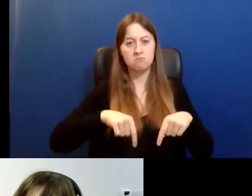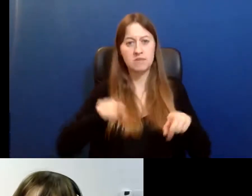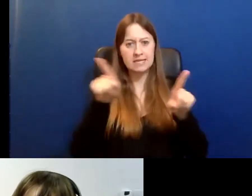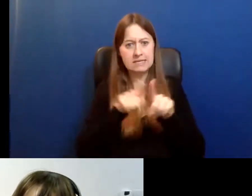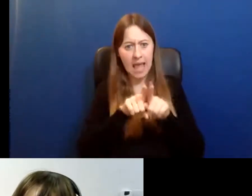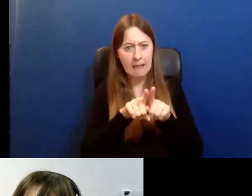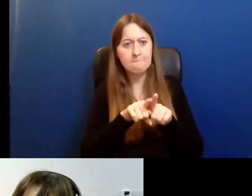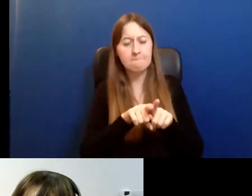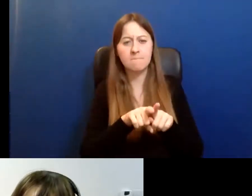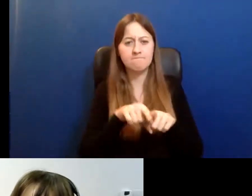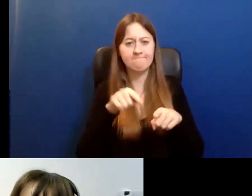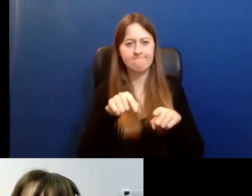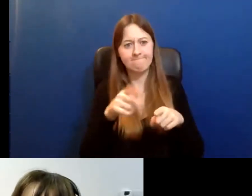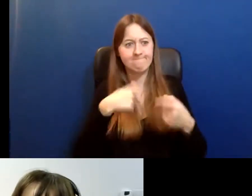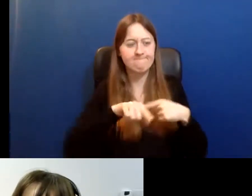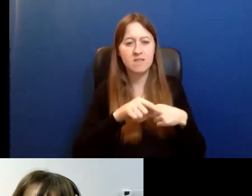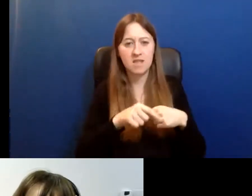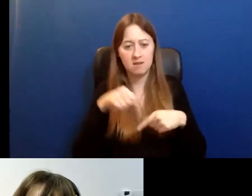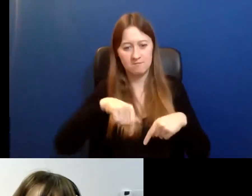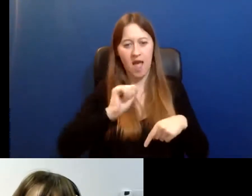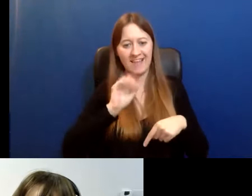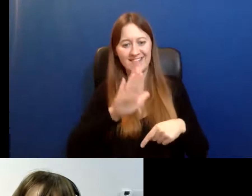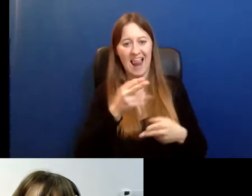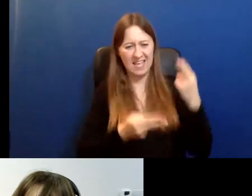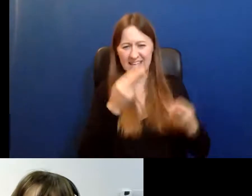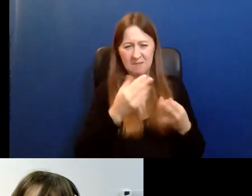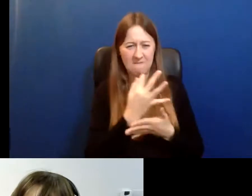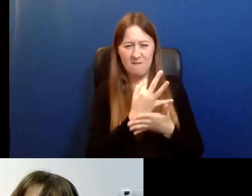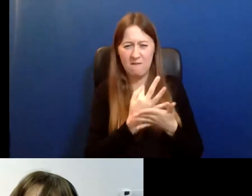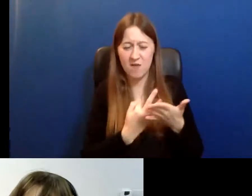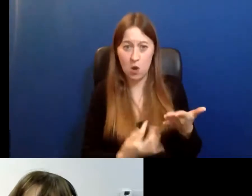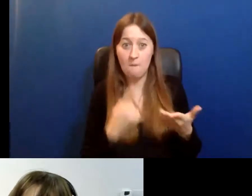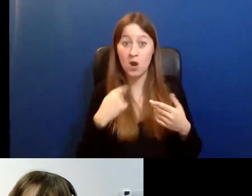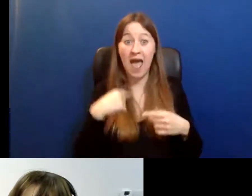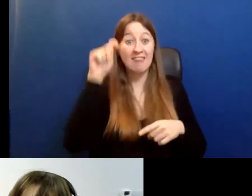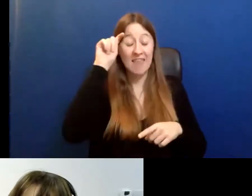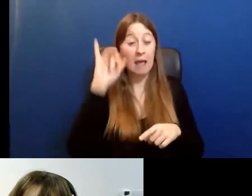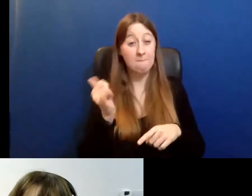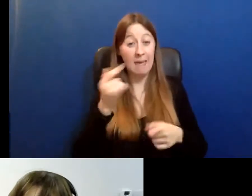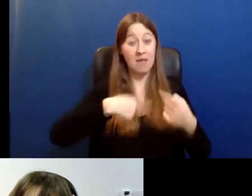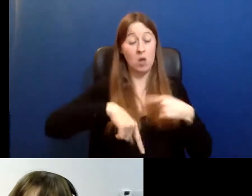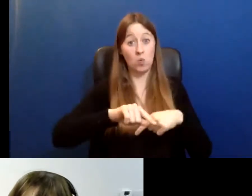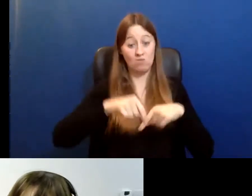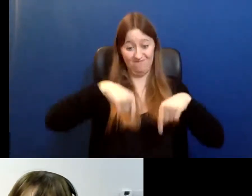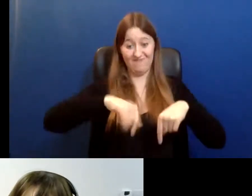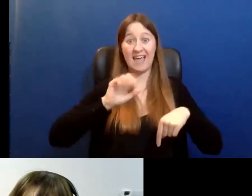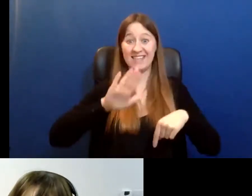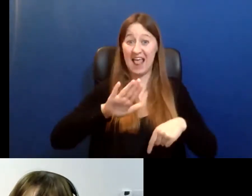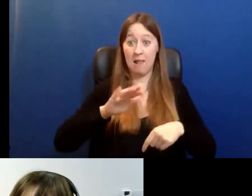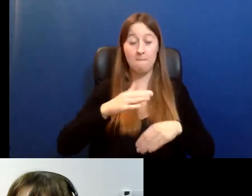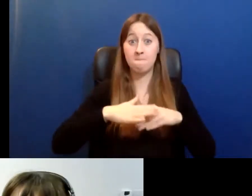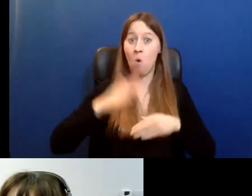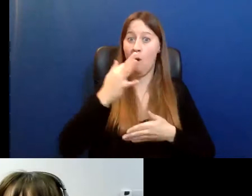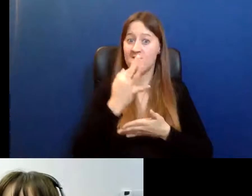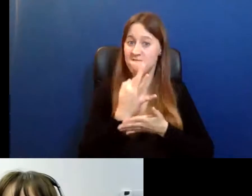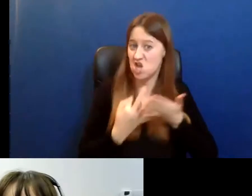of assessments that we have here in ISL, and I think we are probably in a different boat in that we have fewer than you have in BSL, where there are